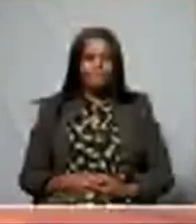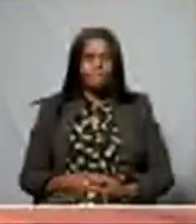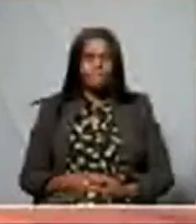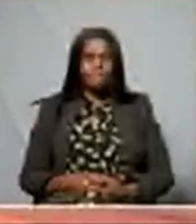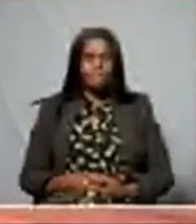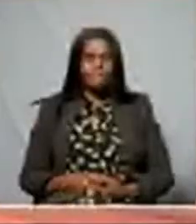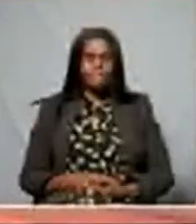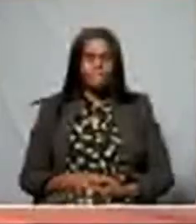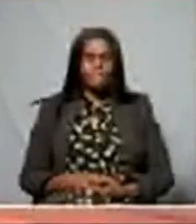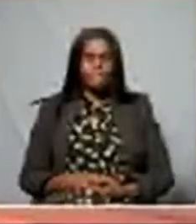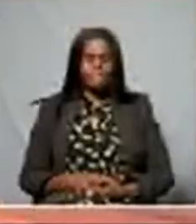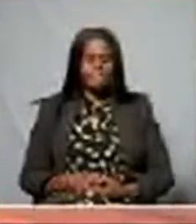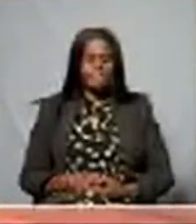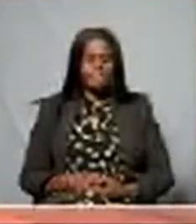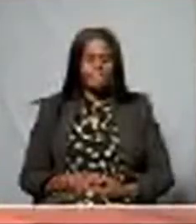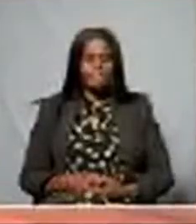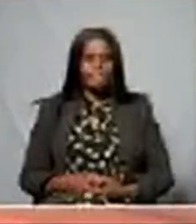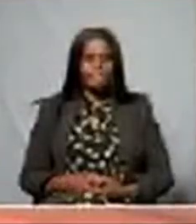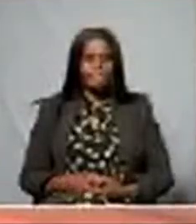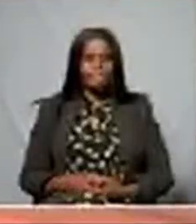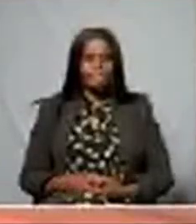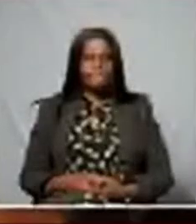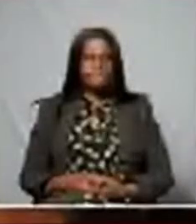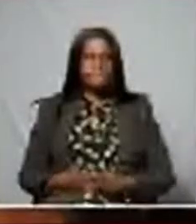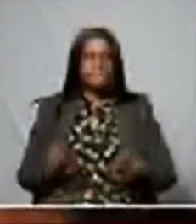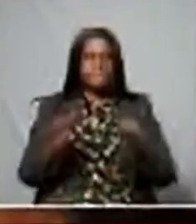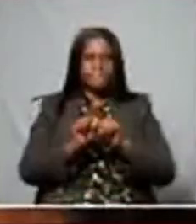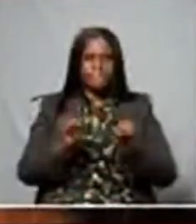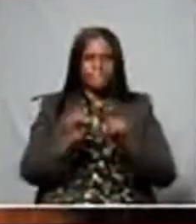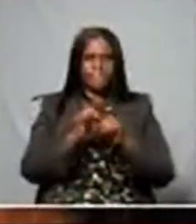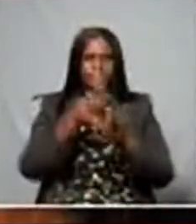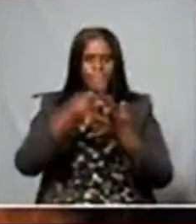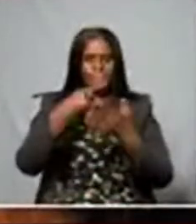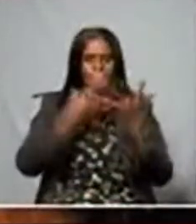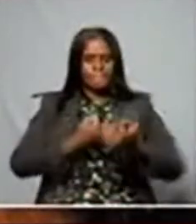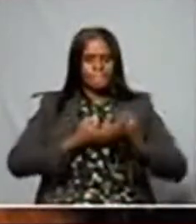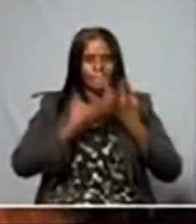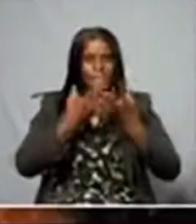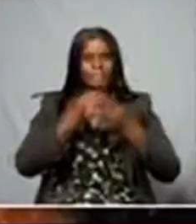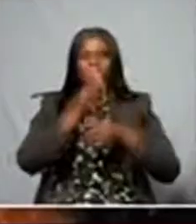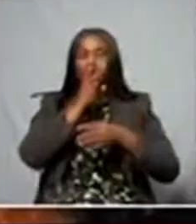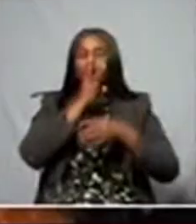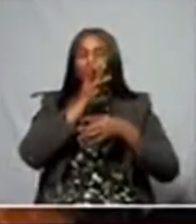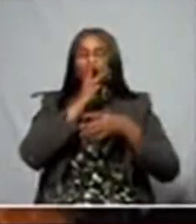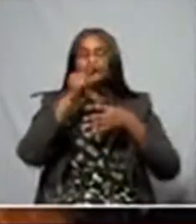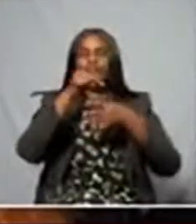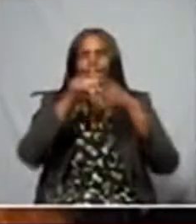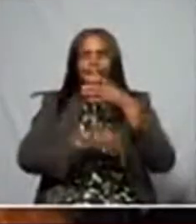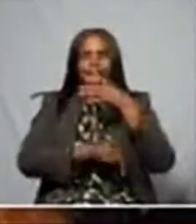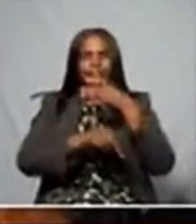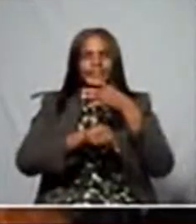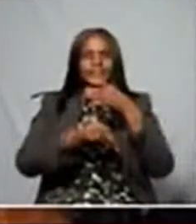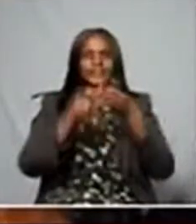To supplement, I think the same issue he raised, I also wanted to raise it. The issue of the boreholes that were